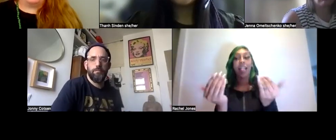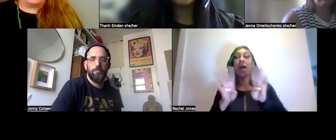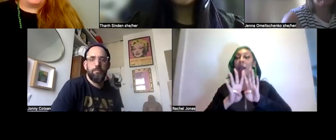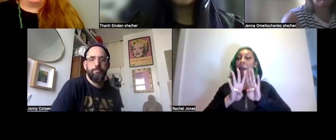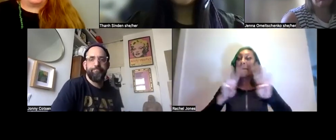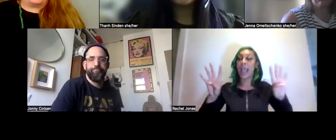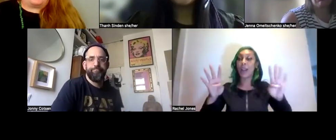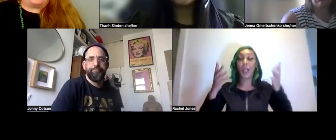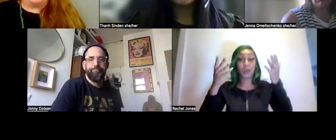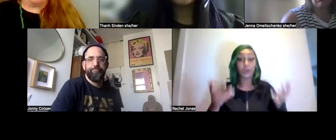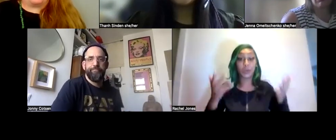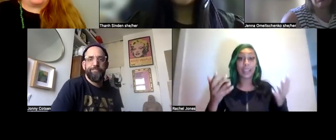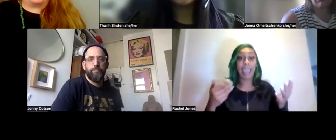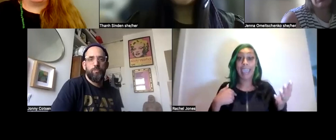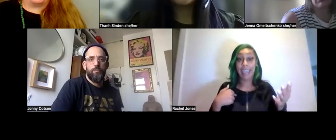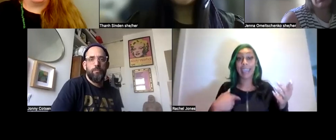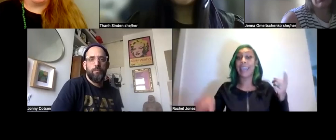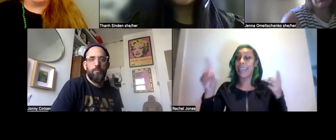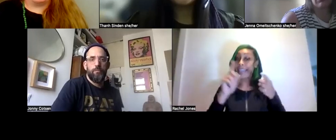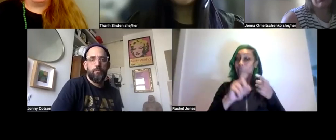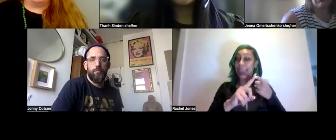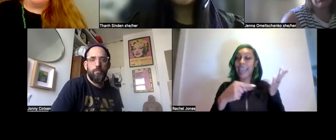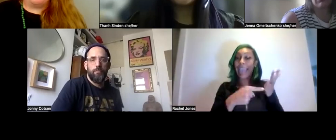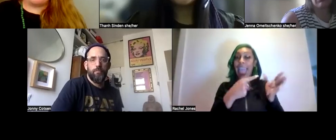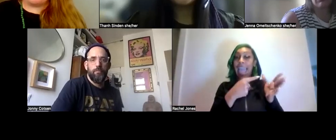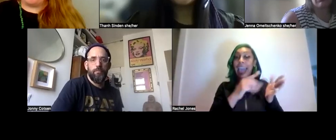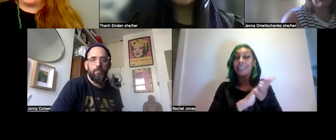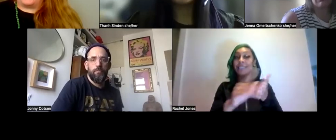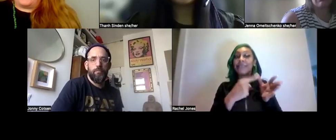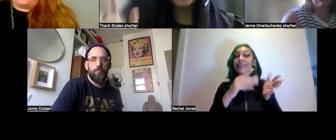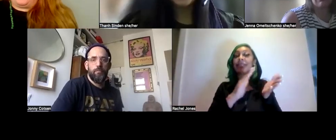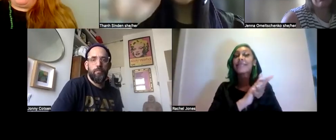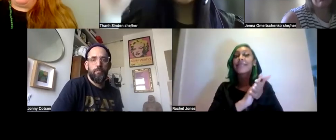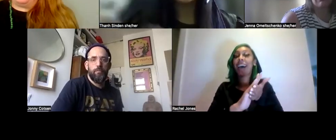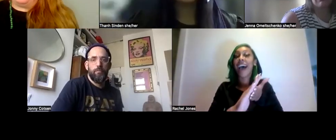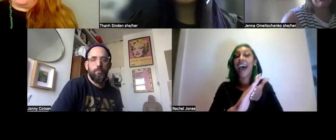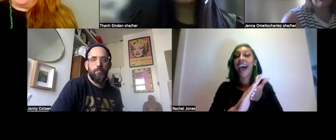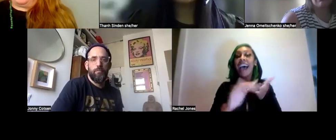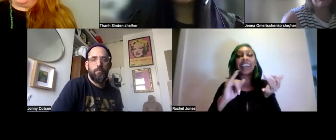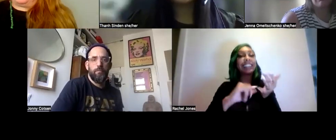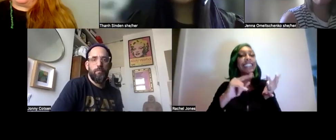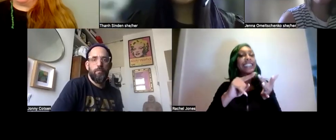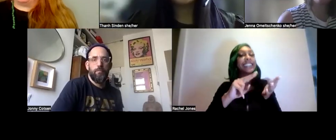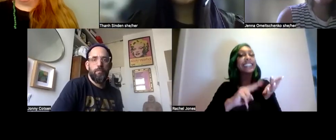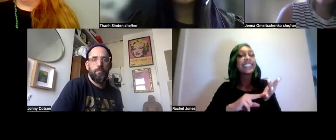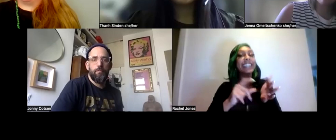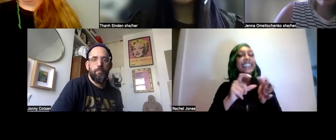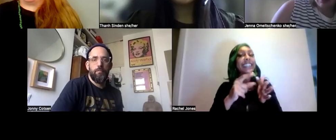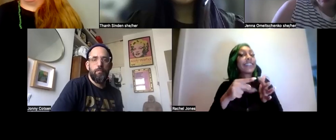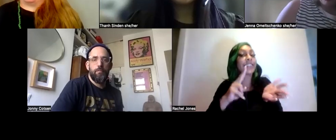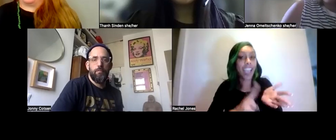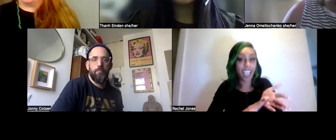today. We have Thanh Sinden, who is the consultant